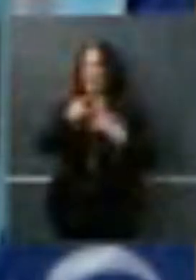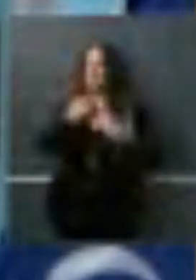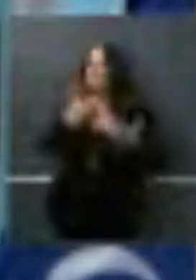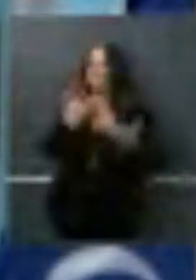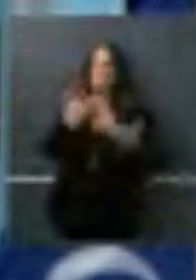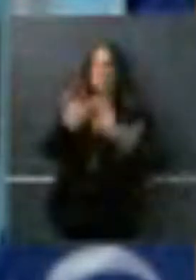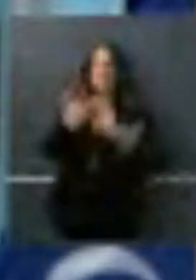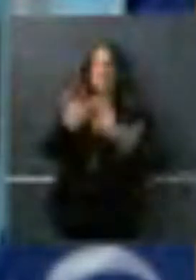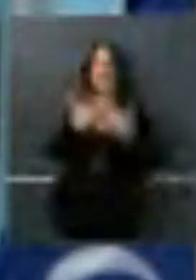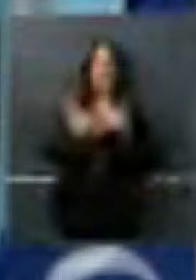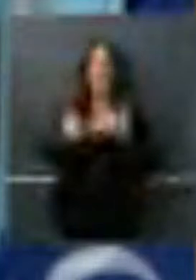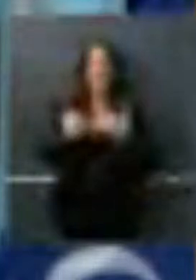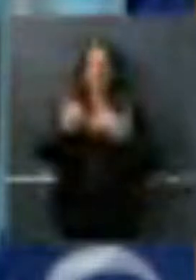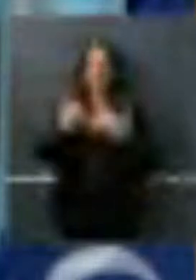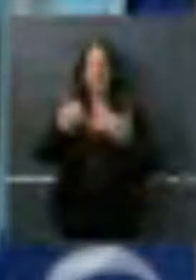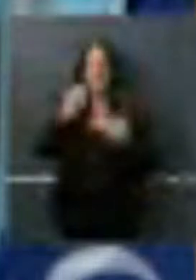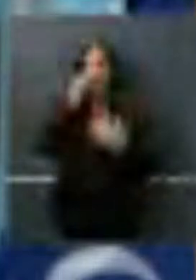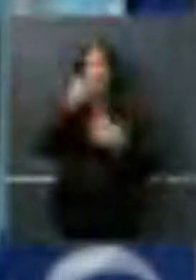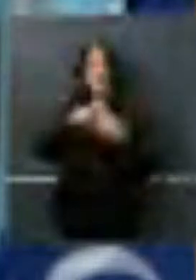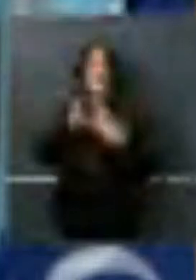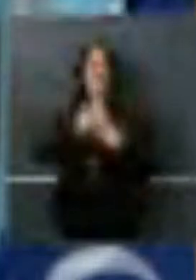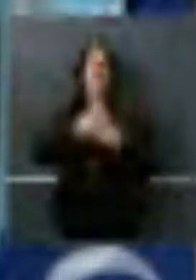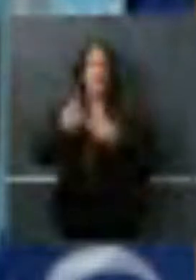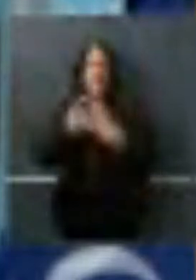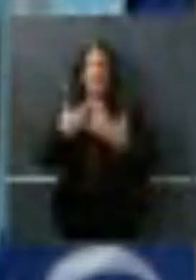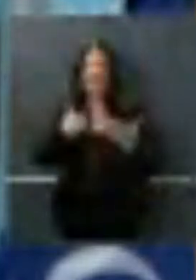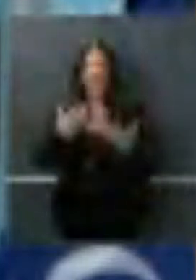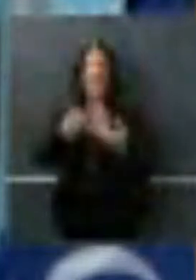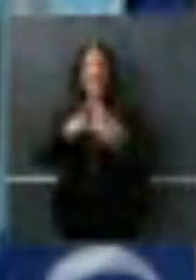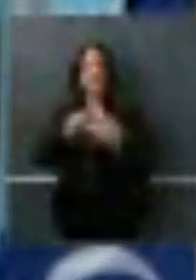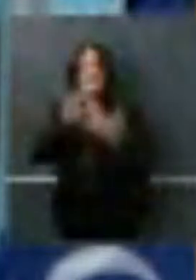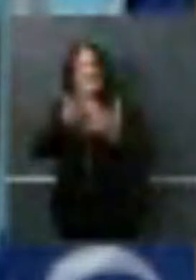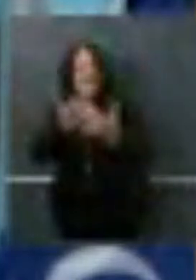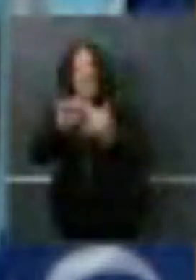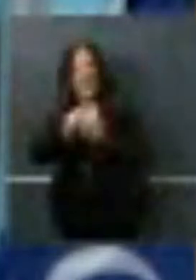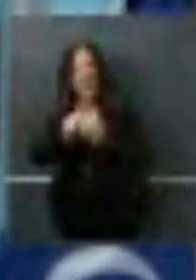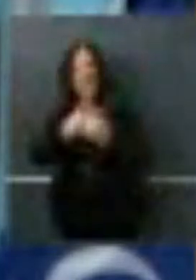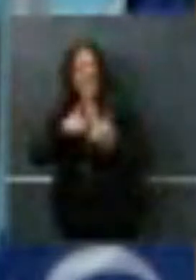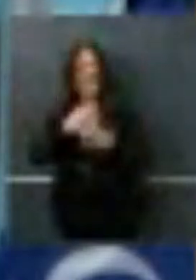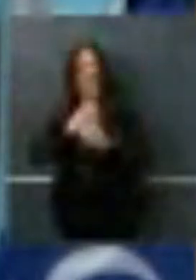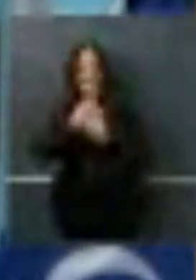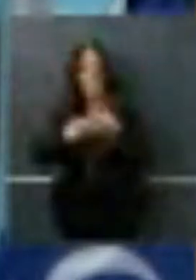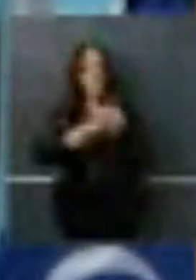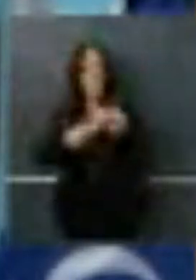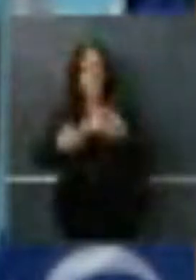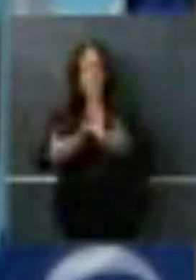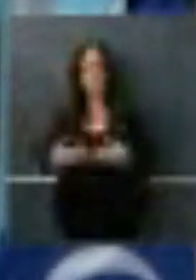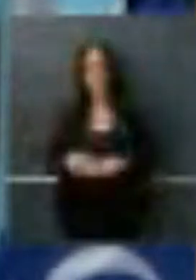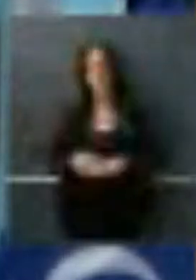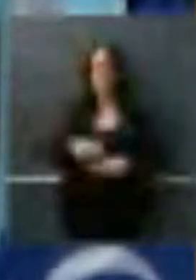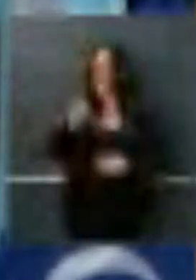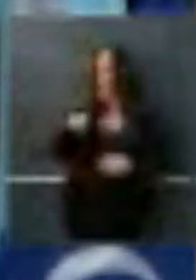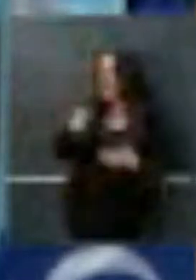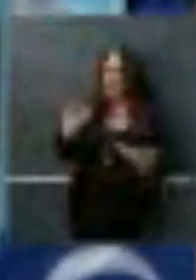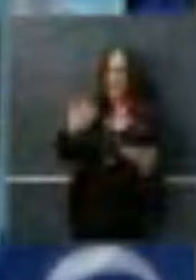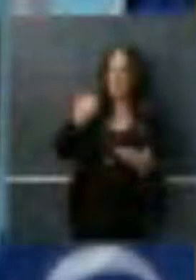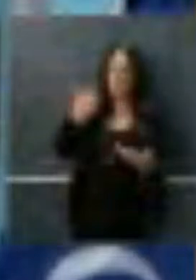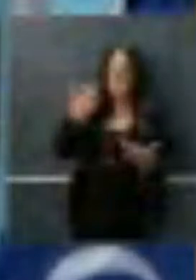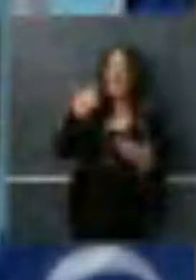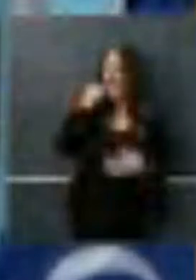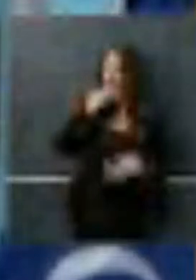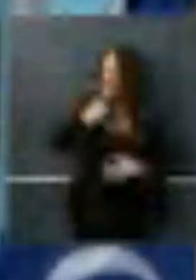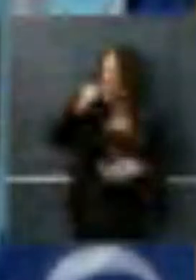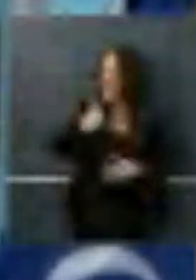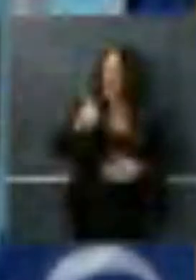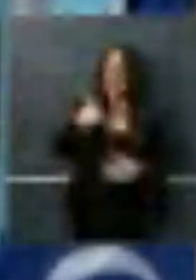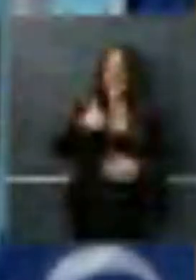give me an update on the queries. So we're answering dozens and dozens of questions every day, in some cases every hour. And to the